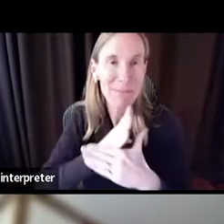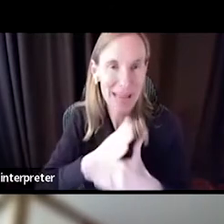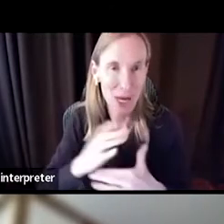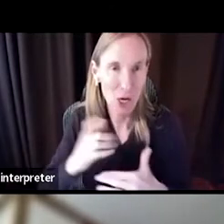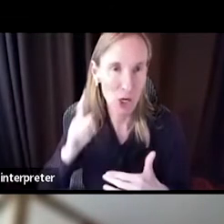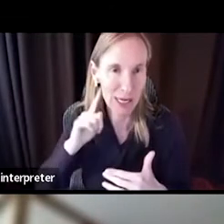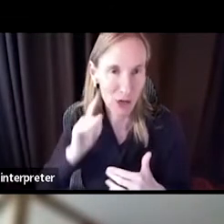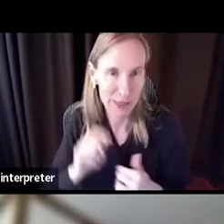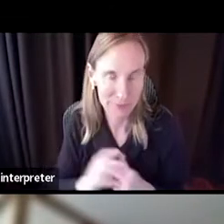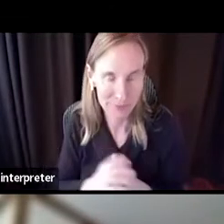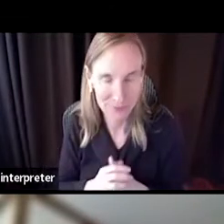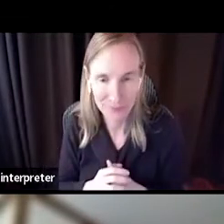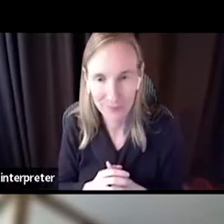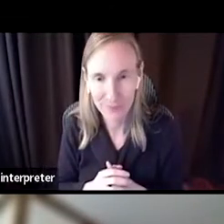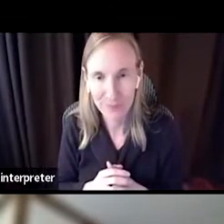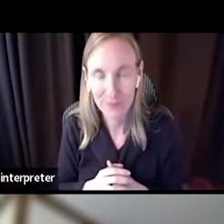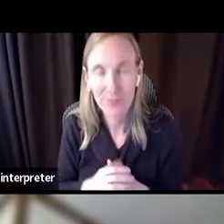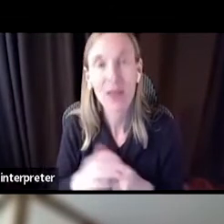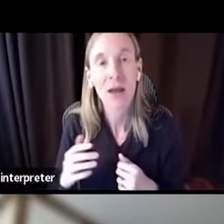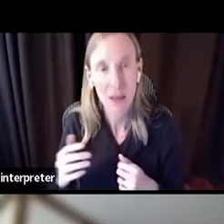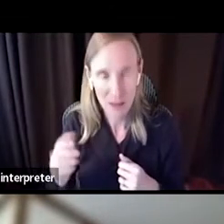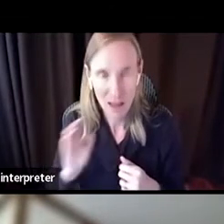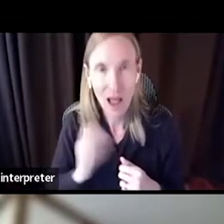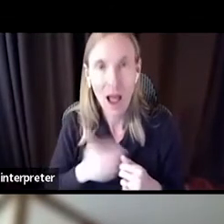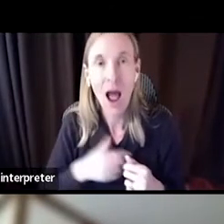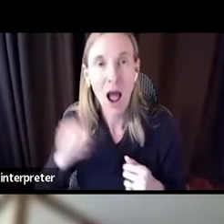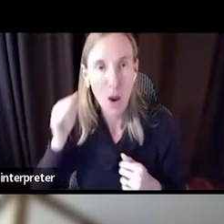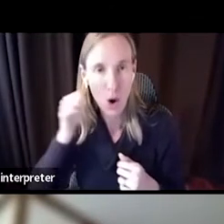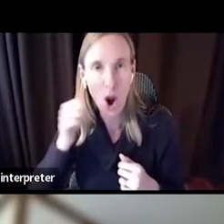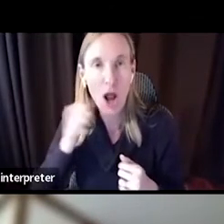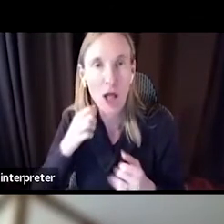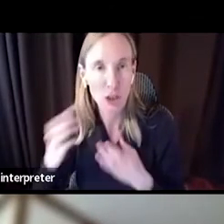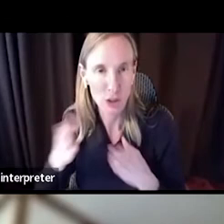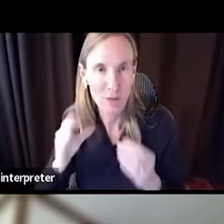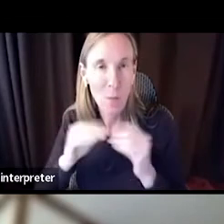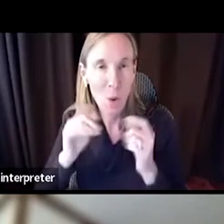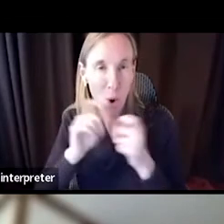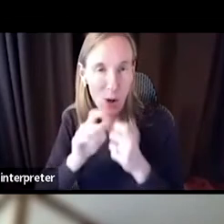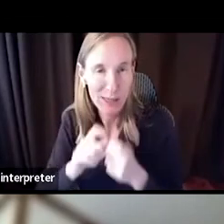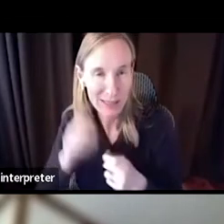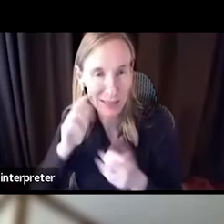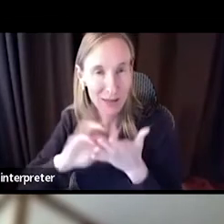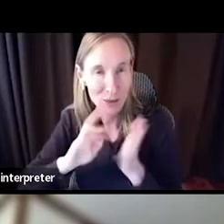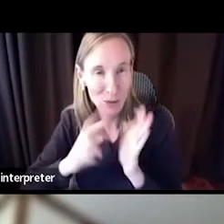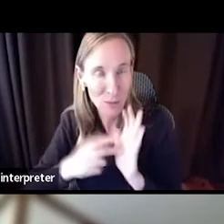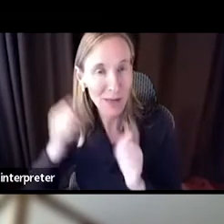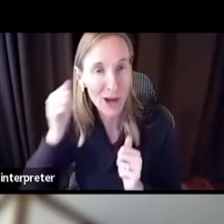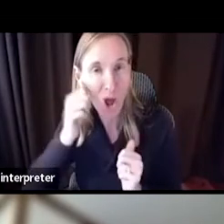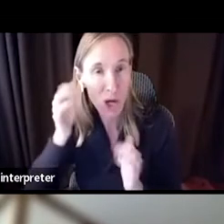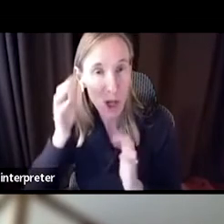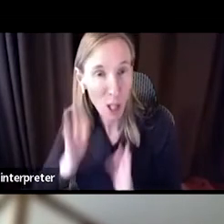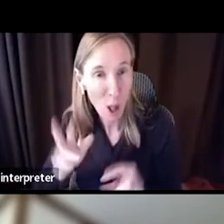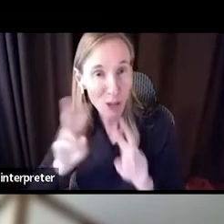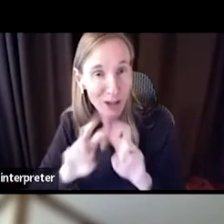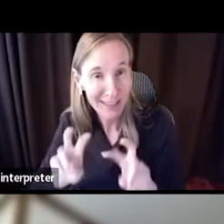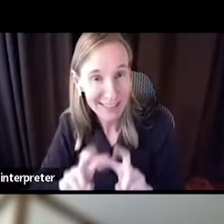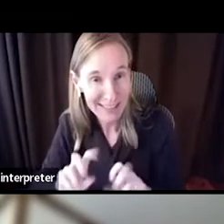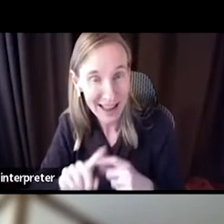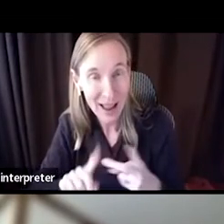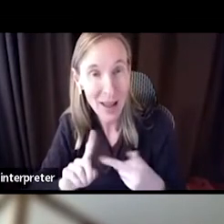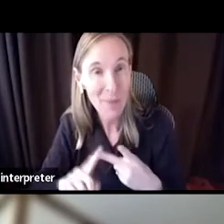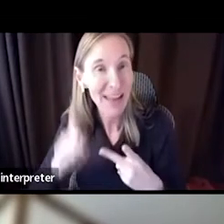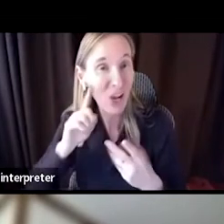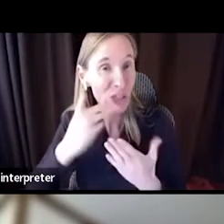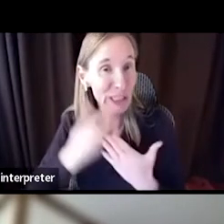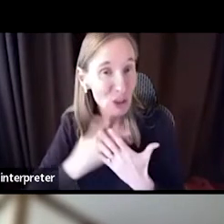services, audiology services are further detailed to mean audiologic examinations, hearing